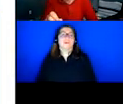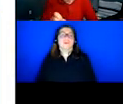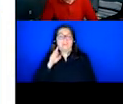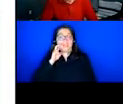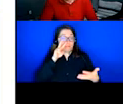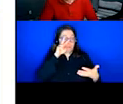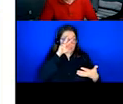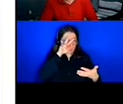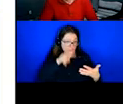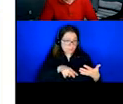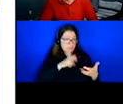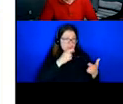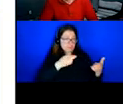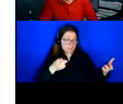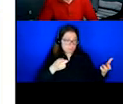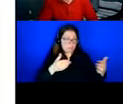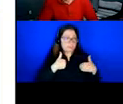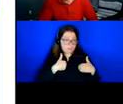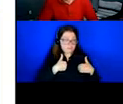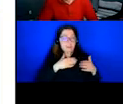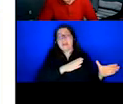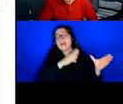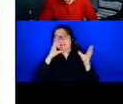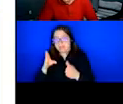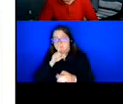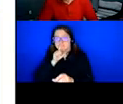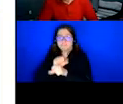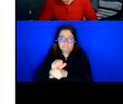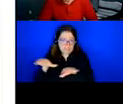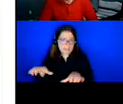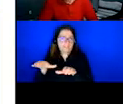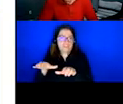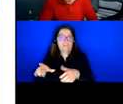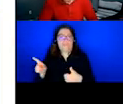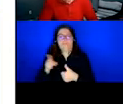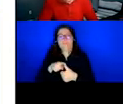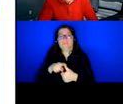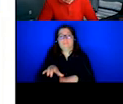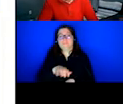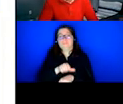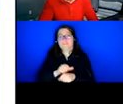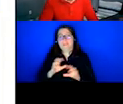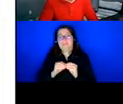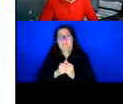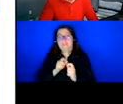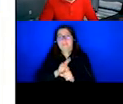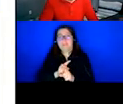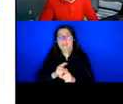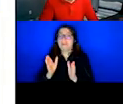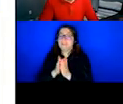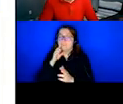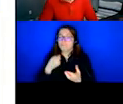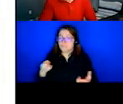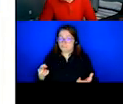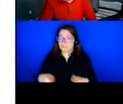we created action steps and stuff like that as well. So the first one was schedule a meeting with my mentor to review my plan and ask for resources. So